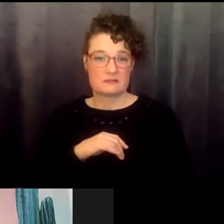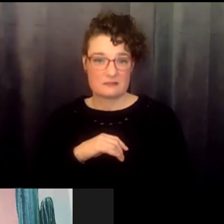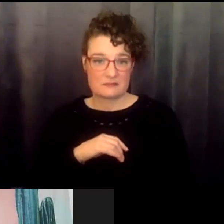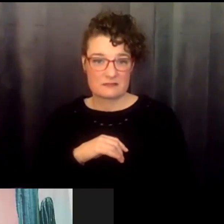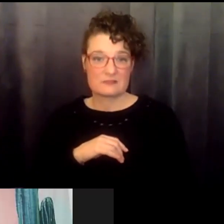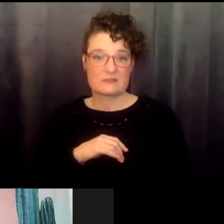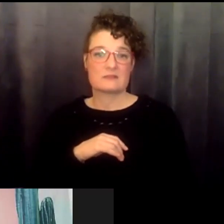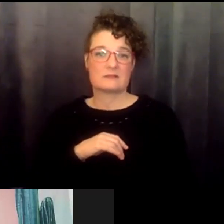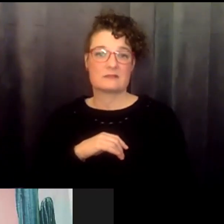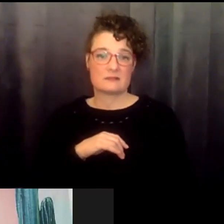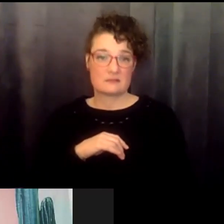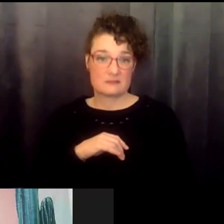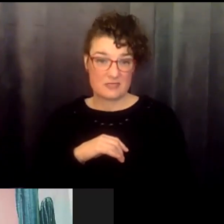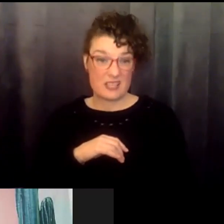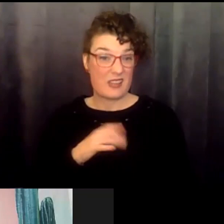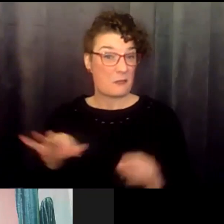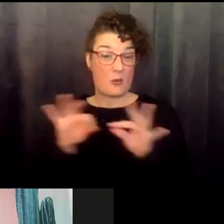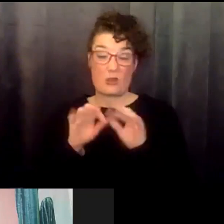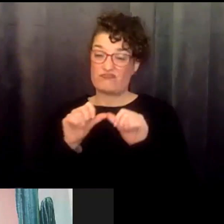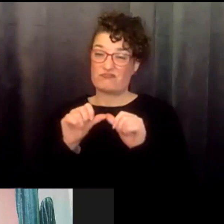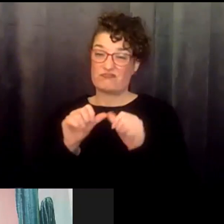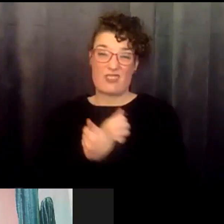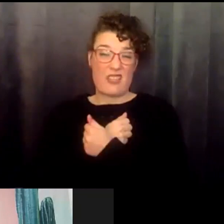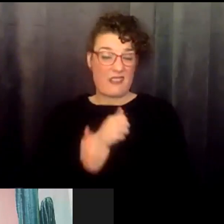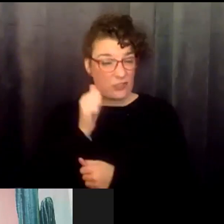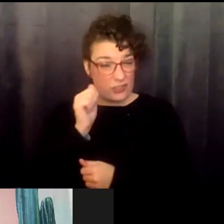throughout that, just love yourself and love others.